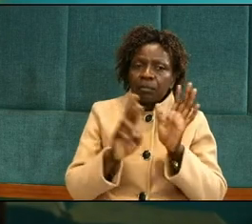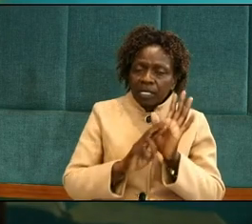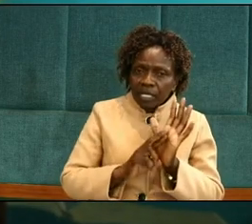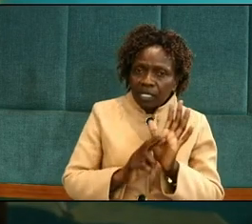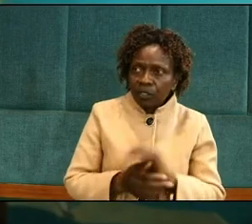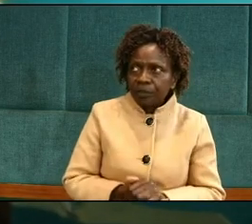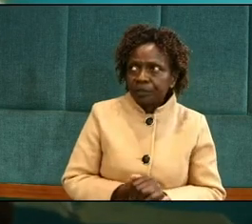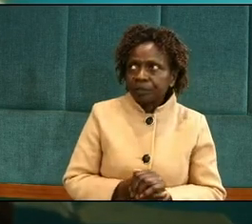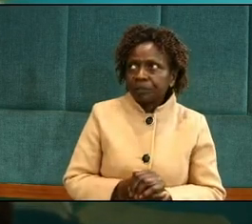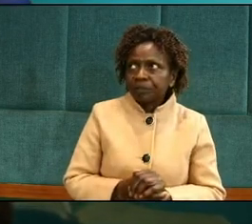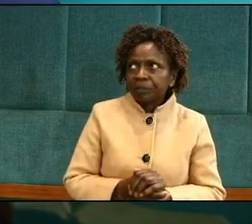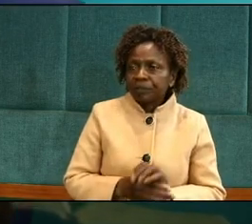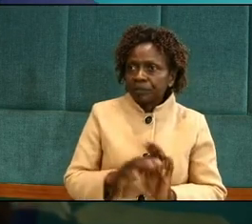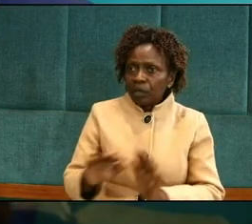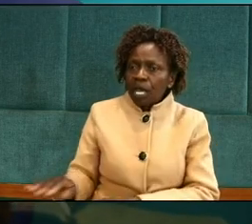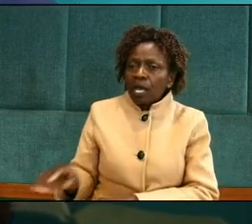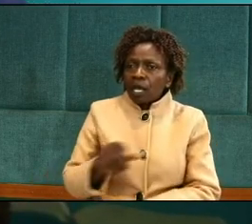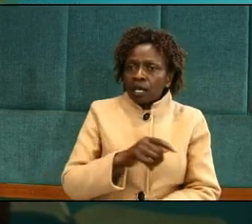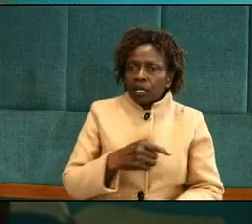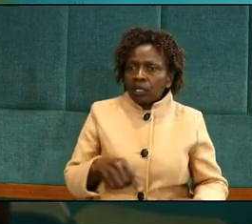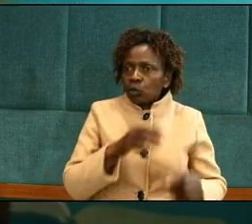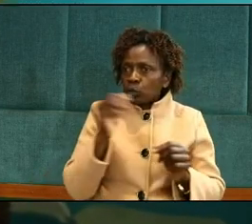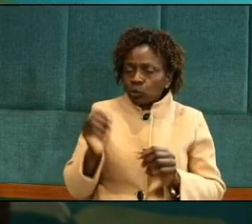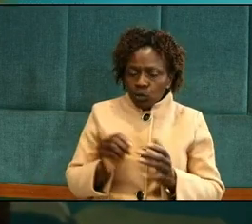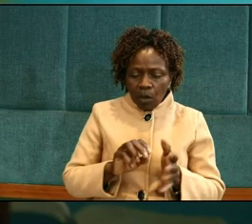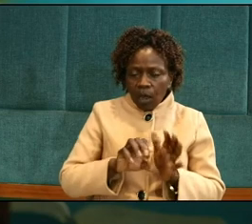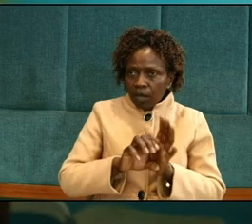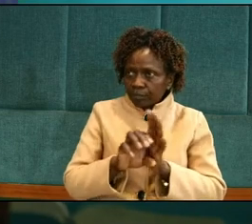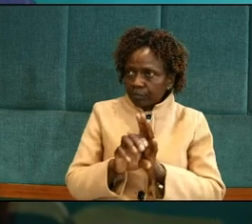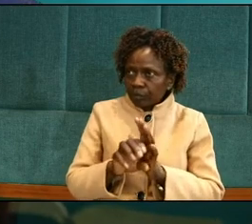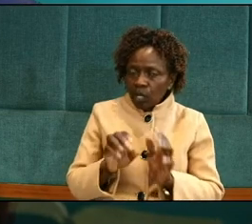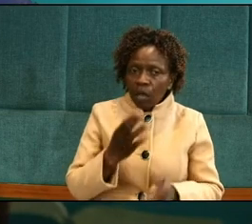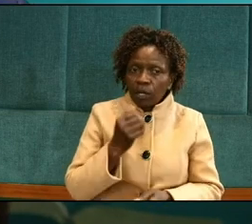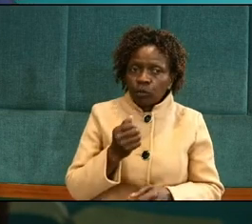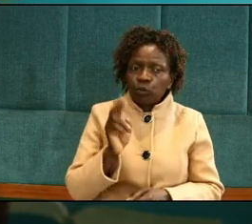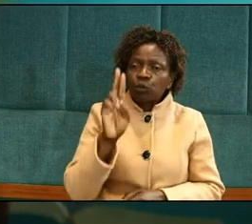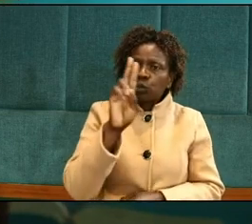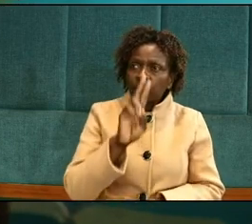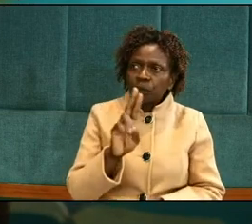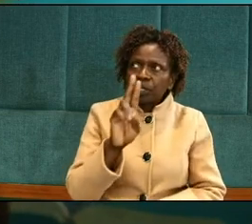presentation. Let's go to our text, and I want to use